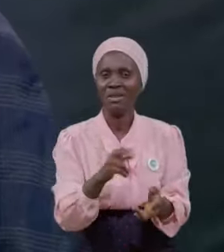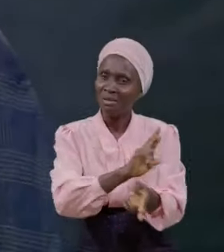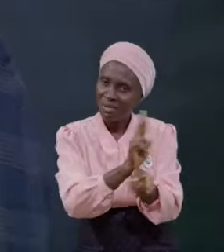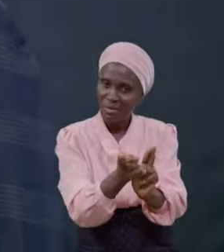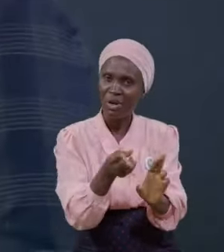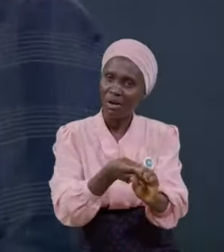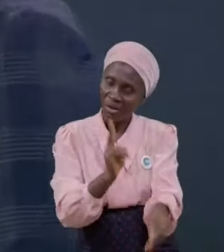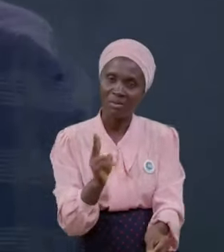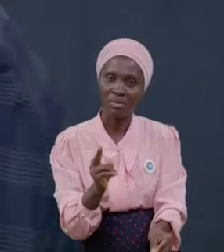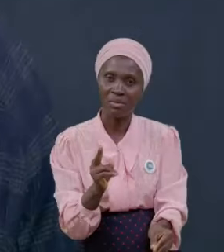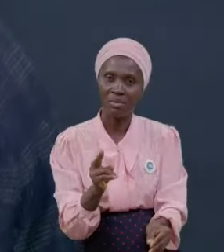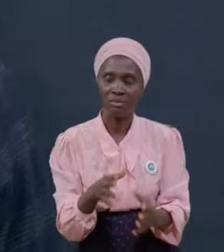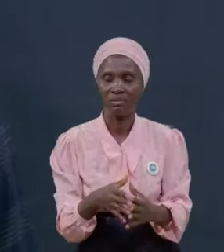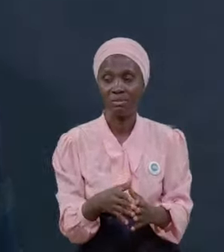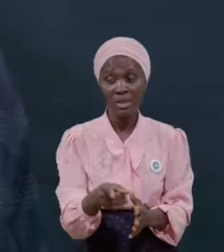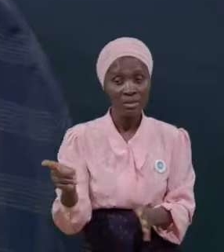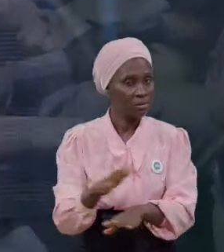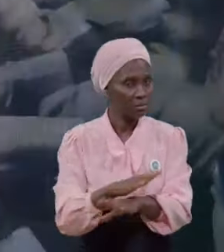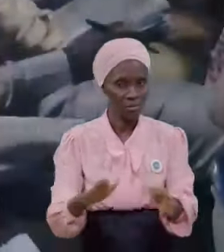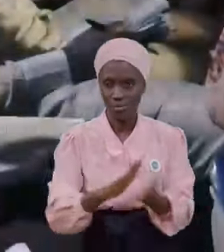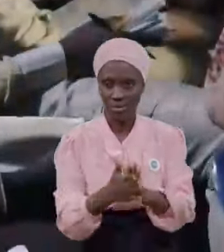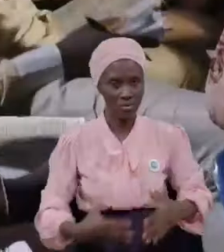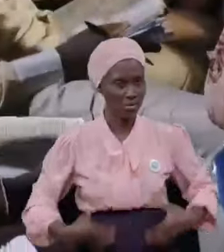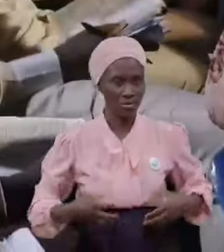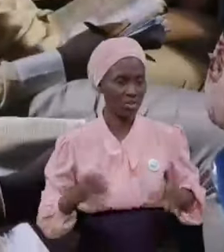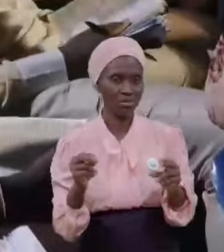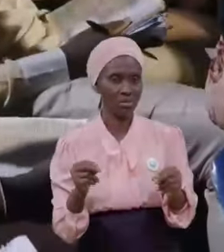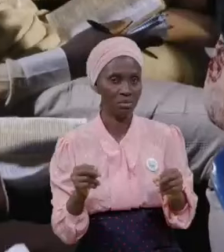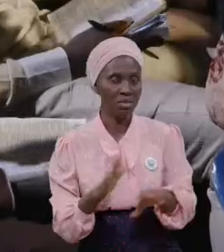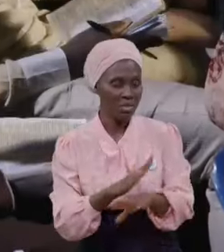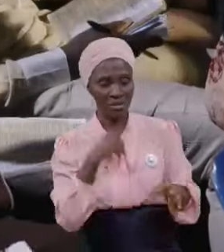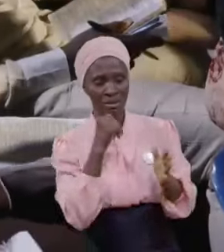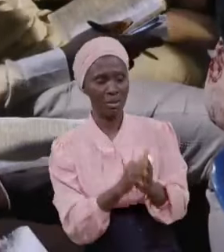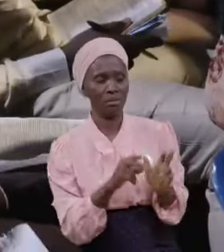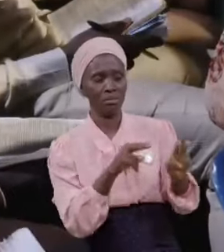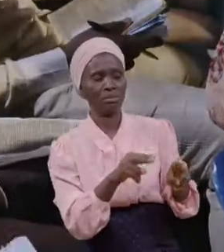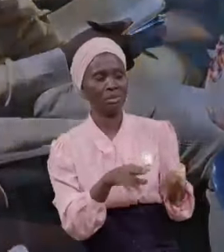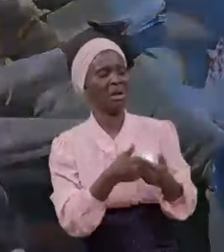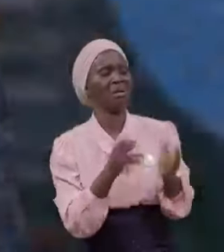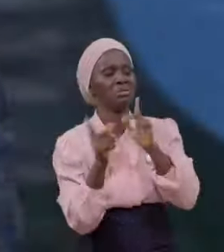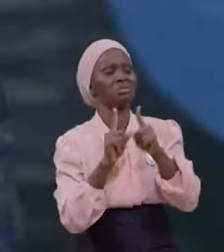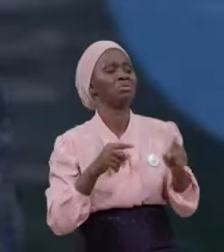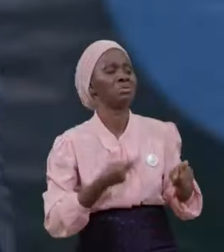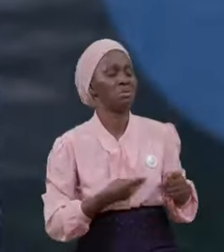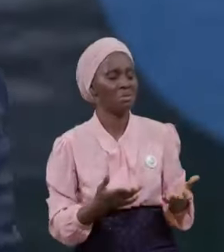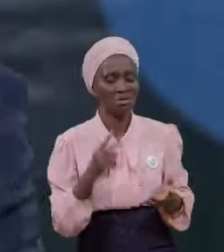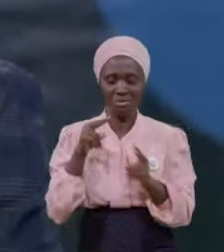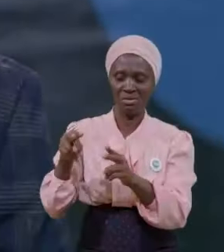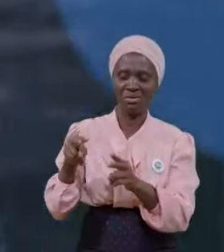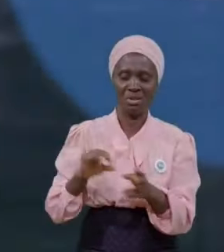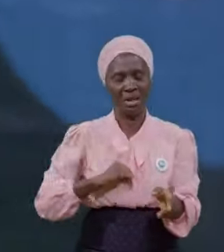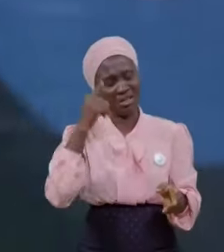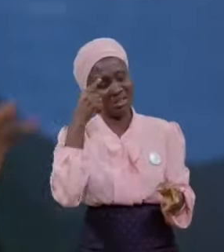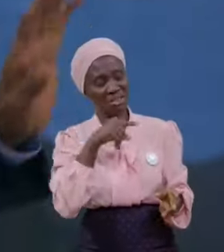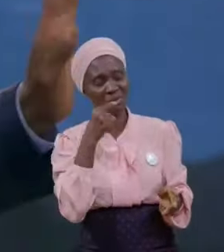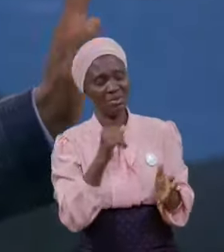see, look at him, the way he's talking. I thought he'll just say, God bless you. I thought he'll